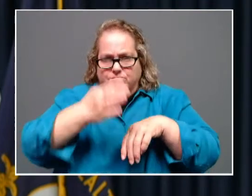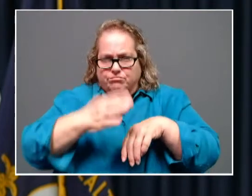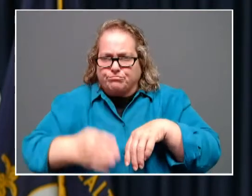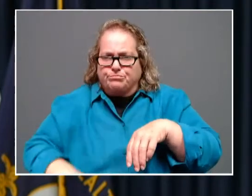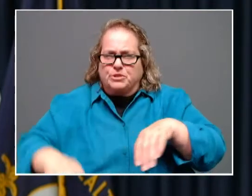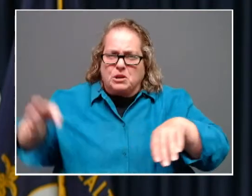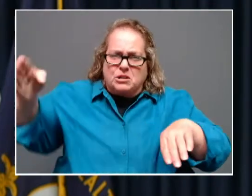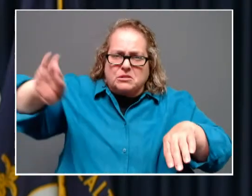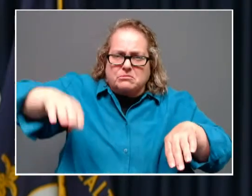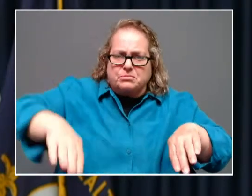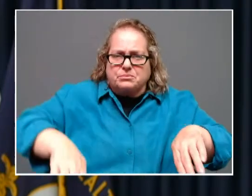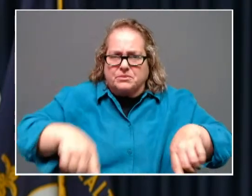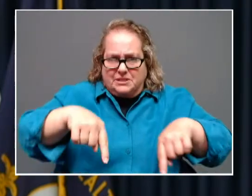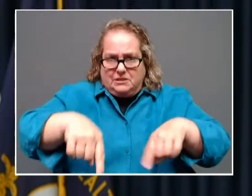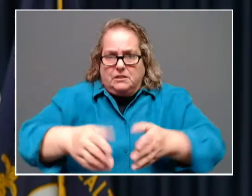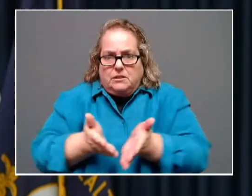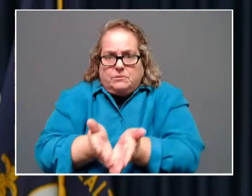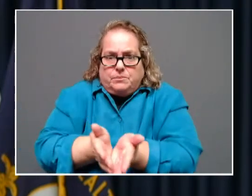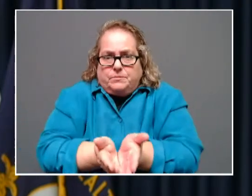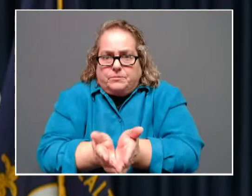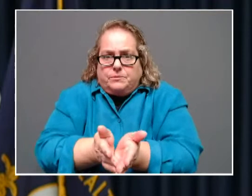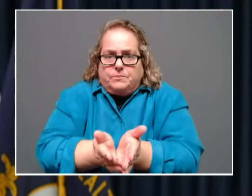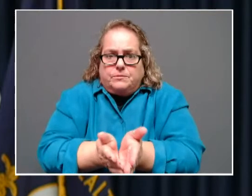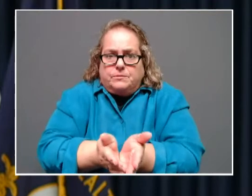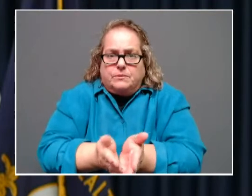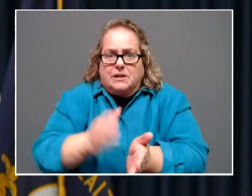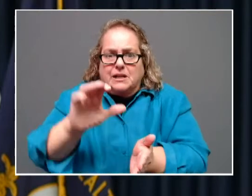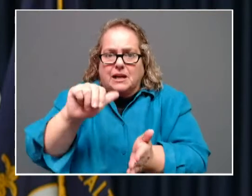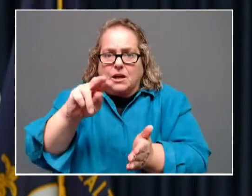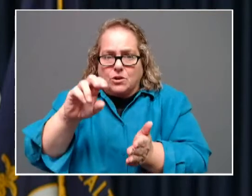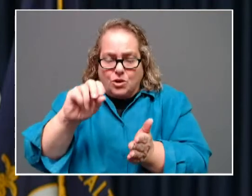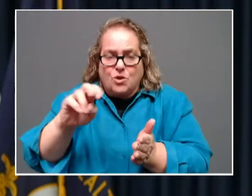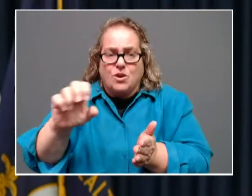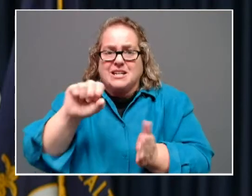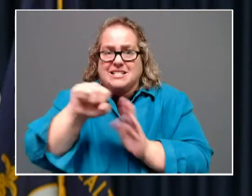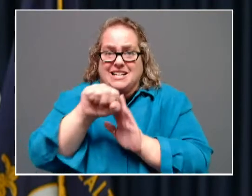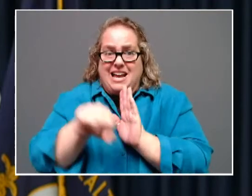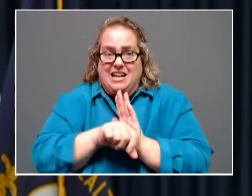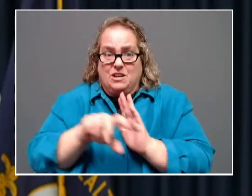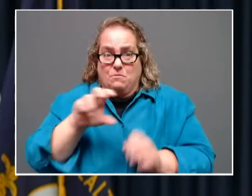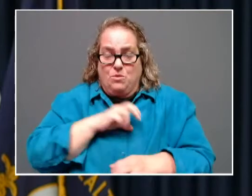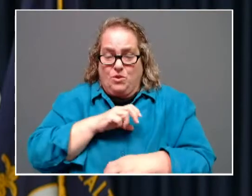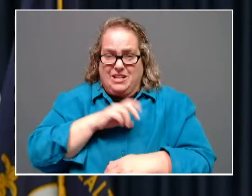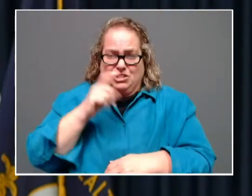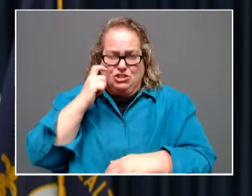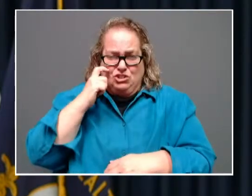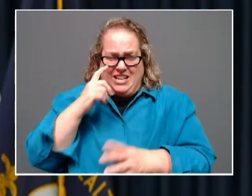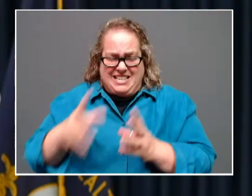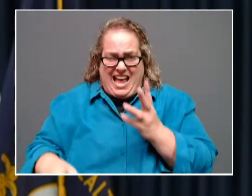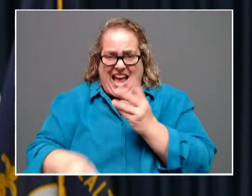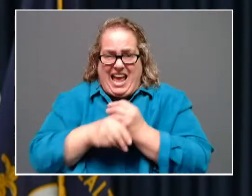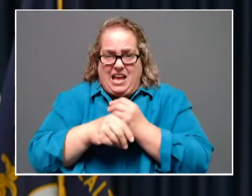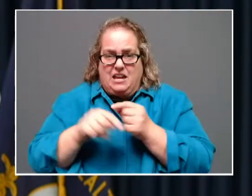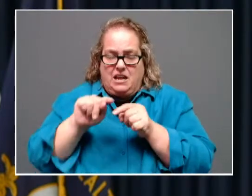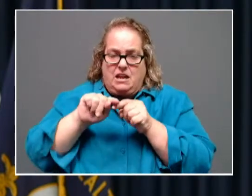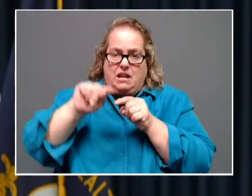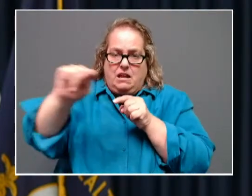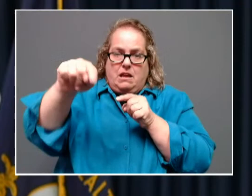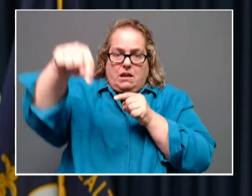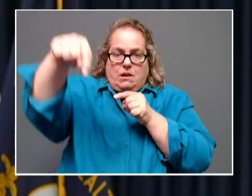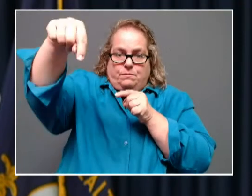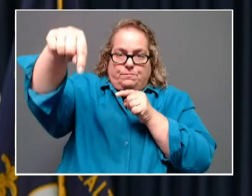offer. The state police had just installed a hoist on their aircraft a few months ago. So this was a brand new program